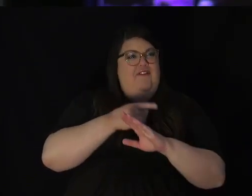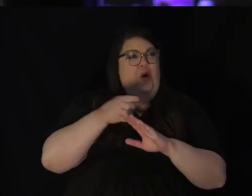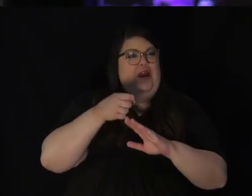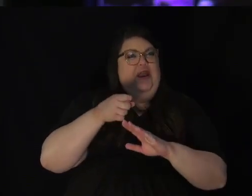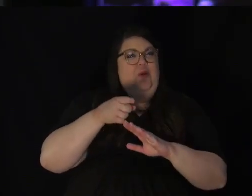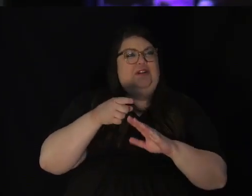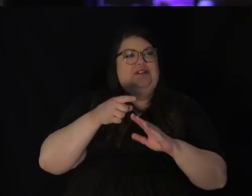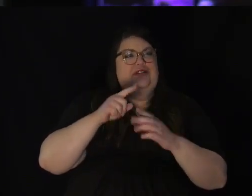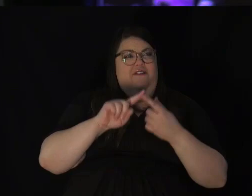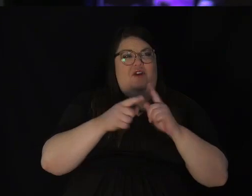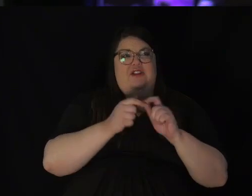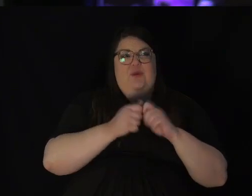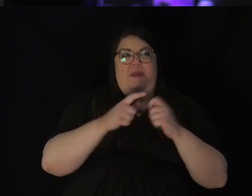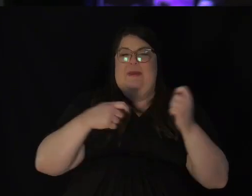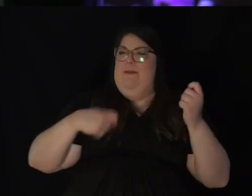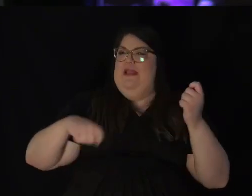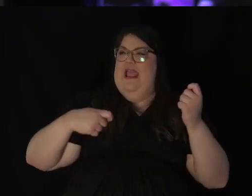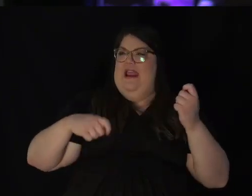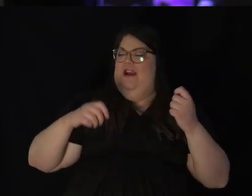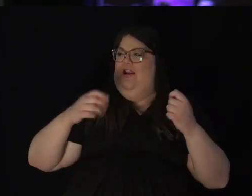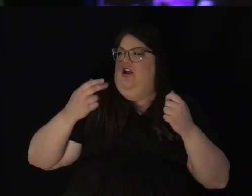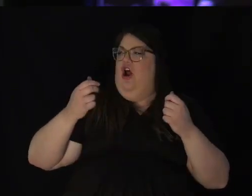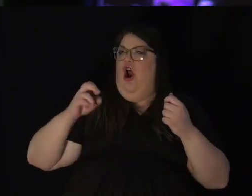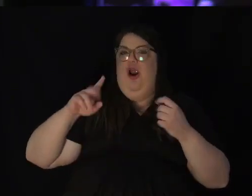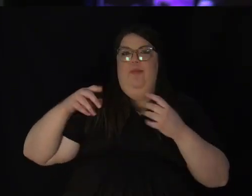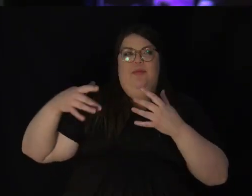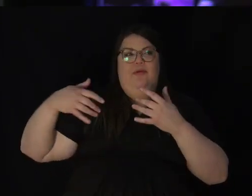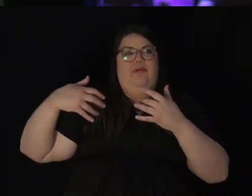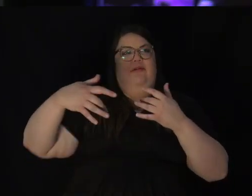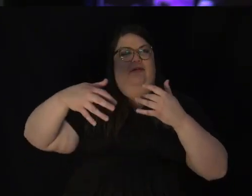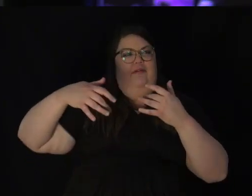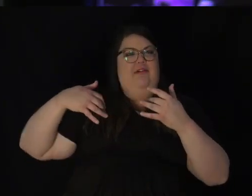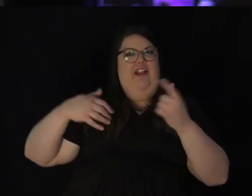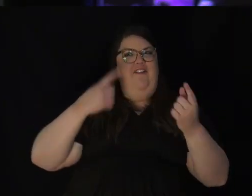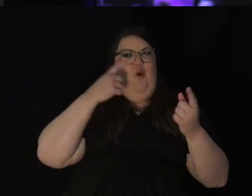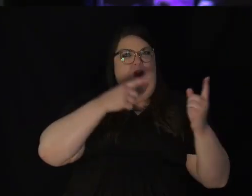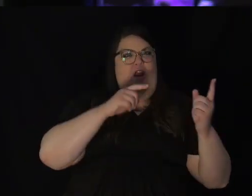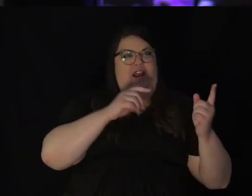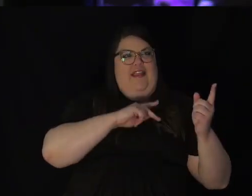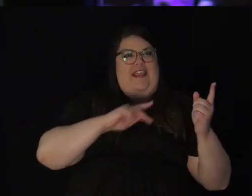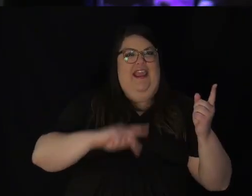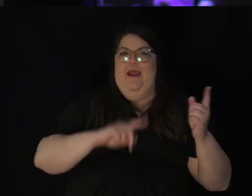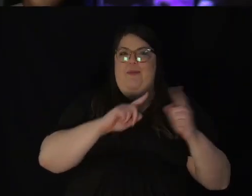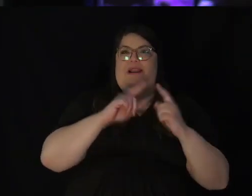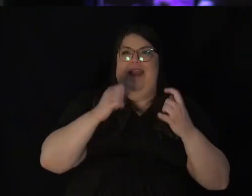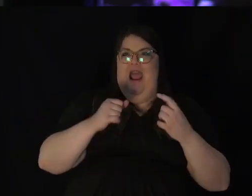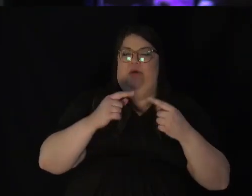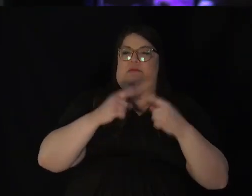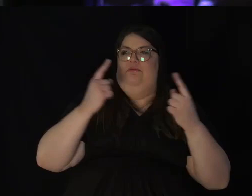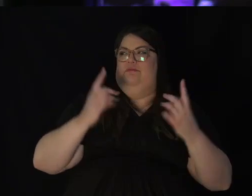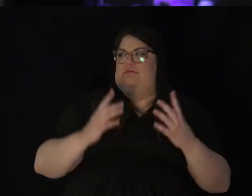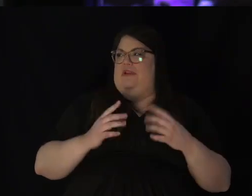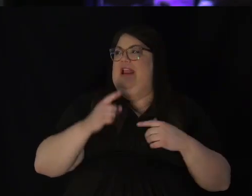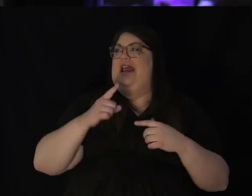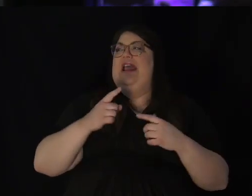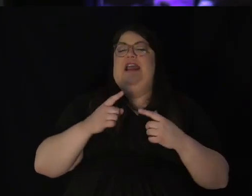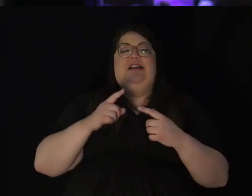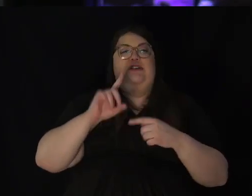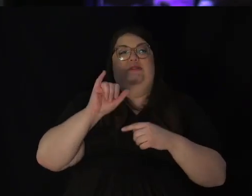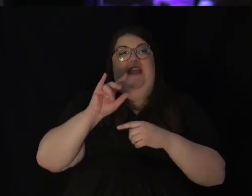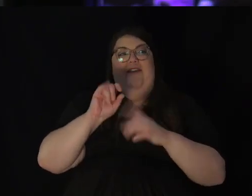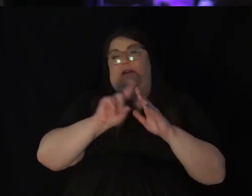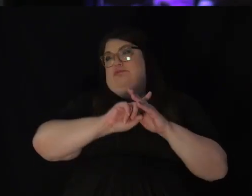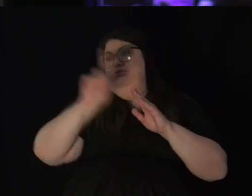for. And he is frightened, he's exhausted, he's discouraged, and he's overwhelmed.